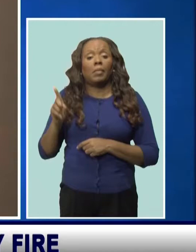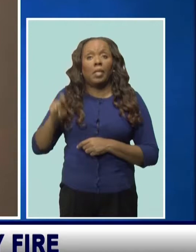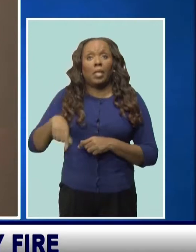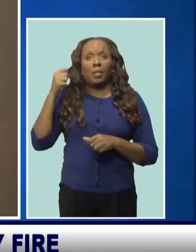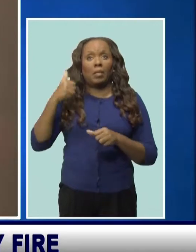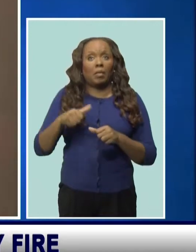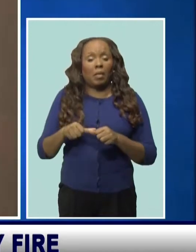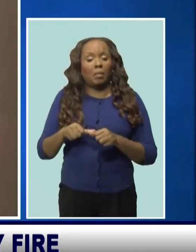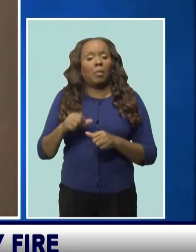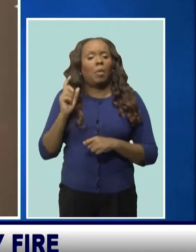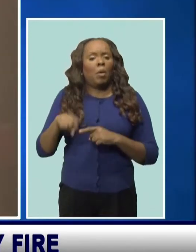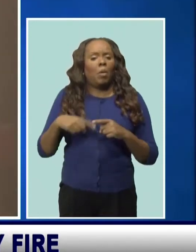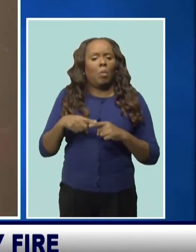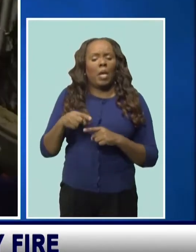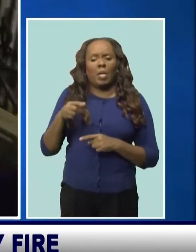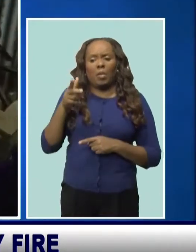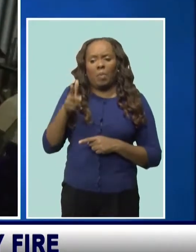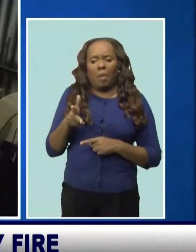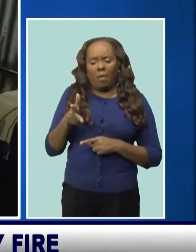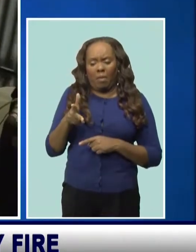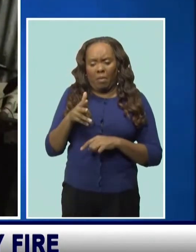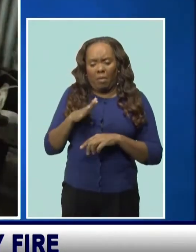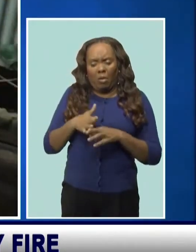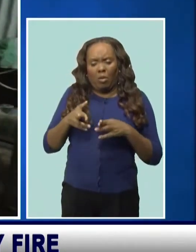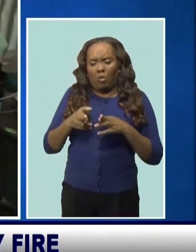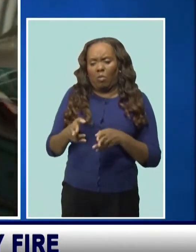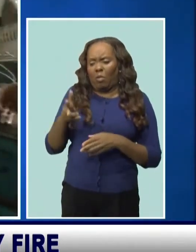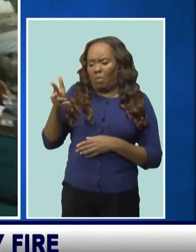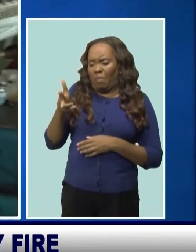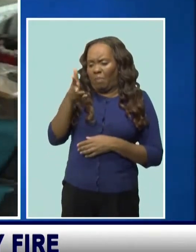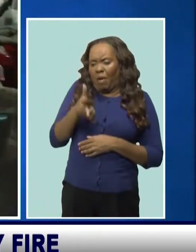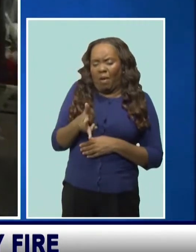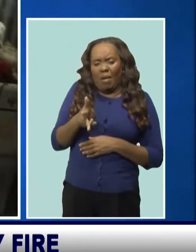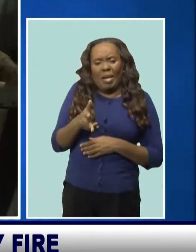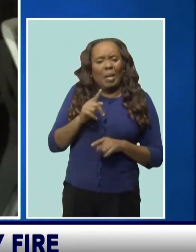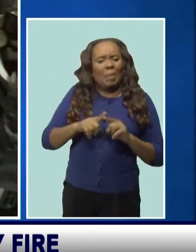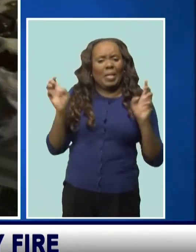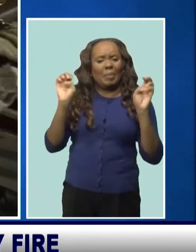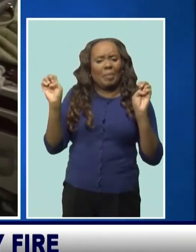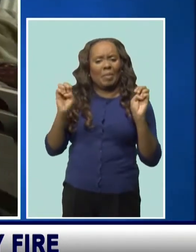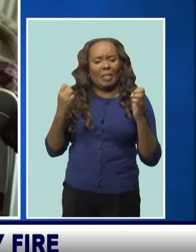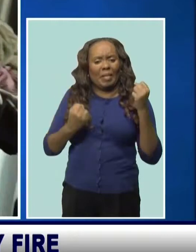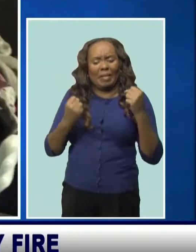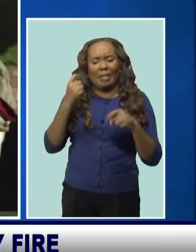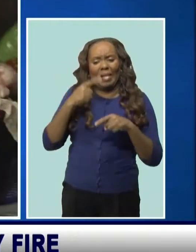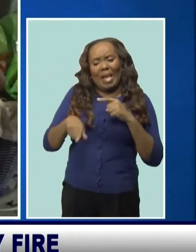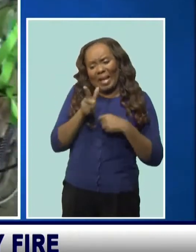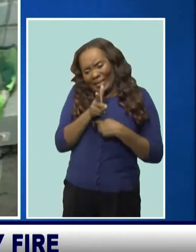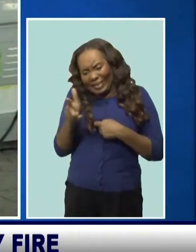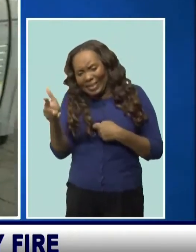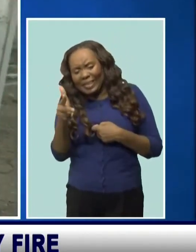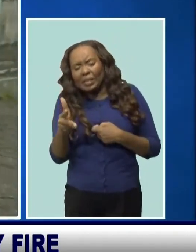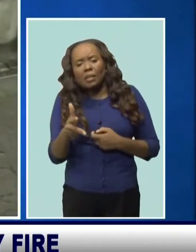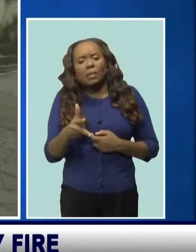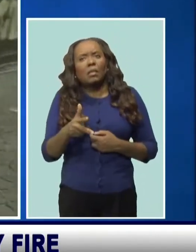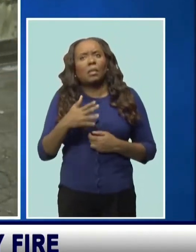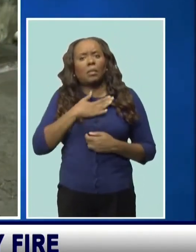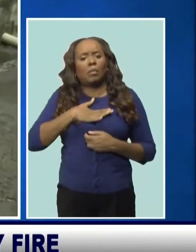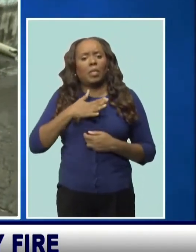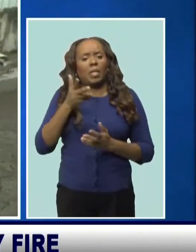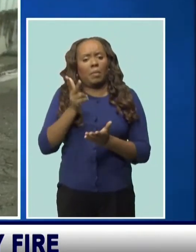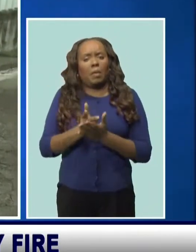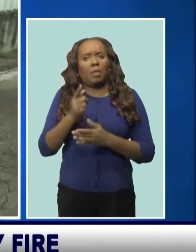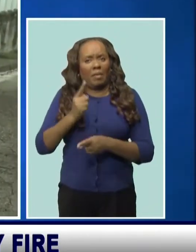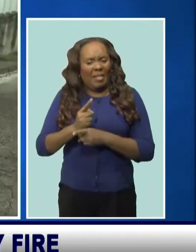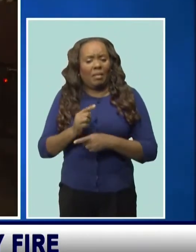about parking along the roadways to allow emergency vehicles to gain access in cases of emergencies.